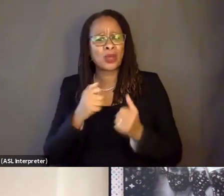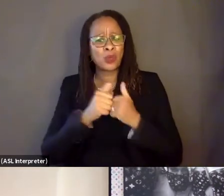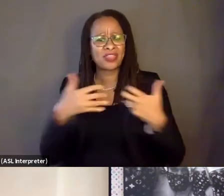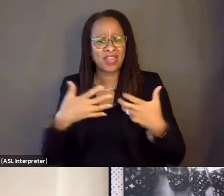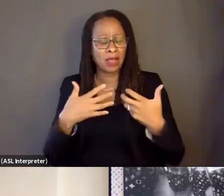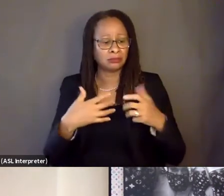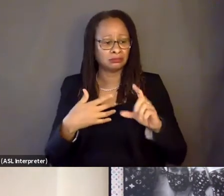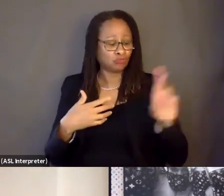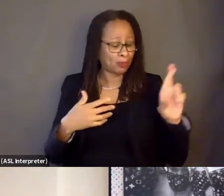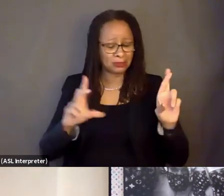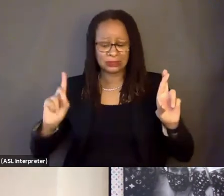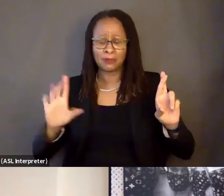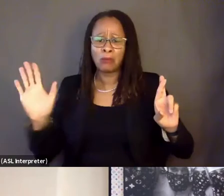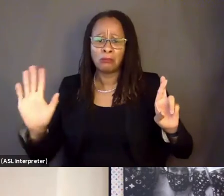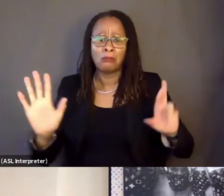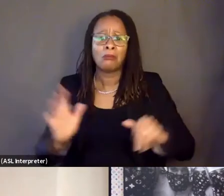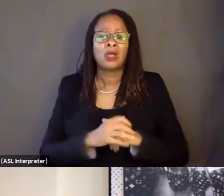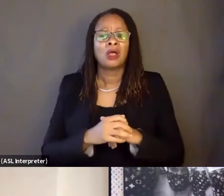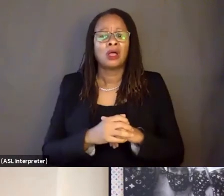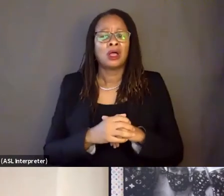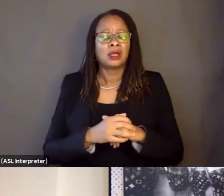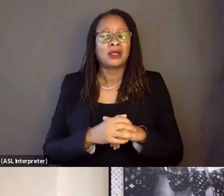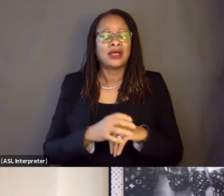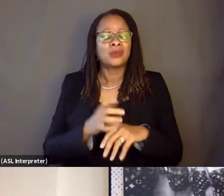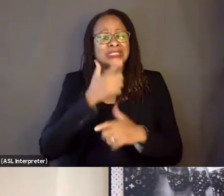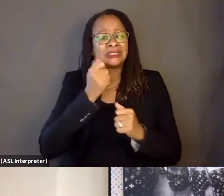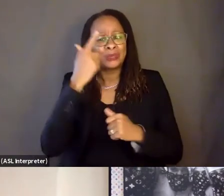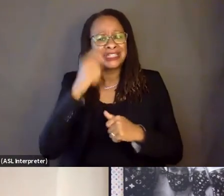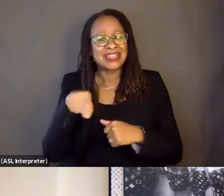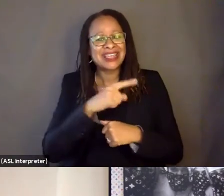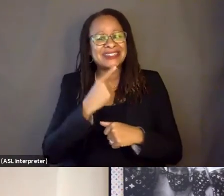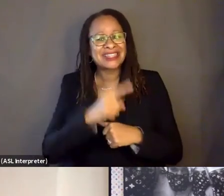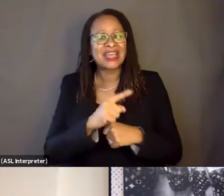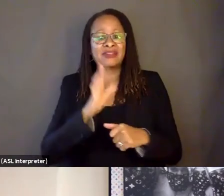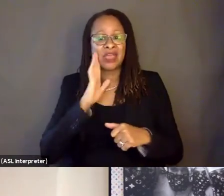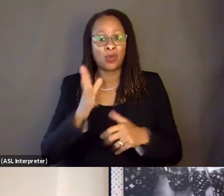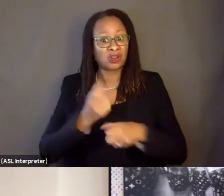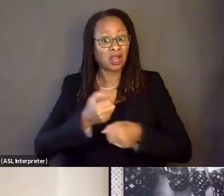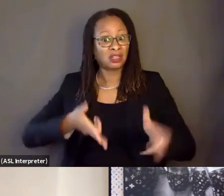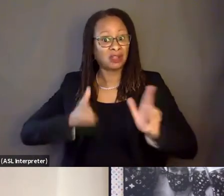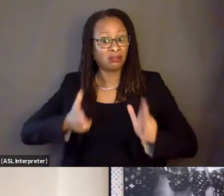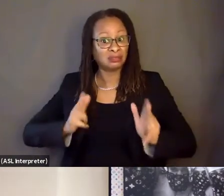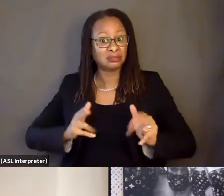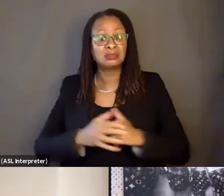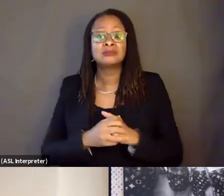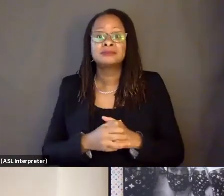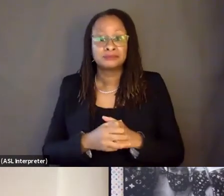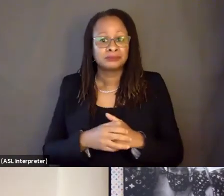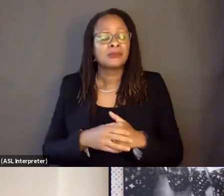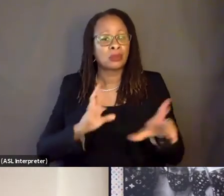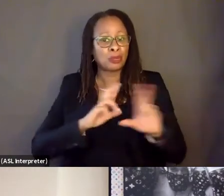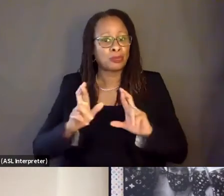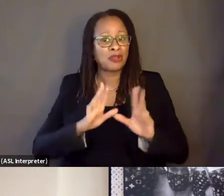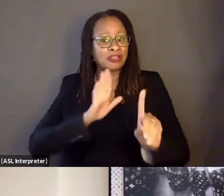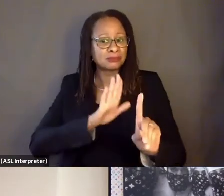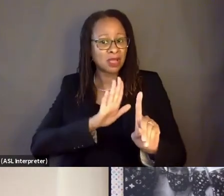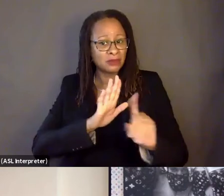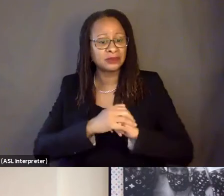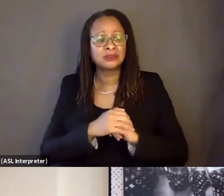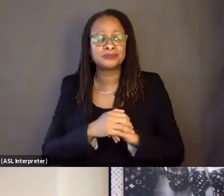it was interesting to me because they were saying that they are arming themselves, they are, you know, preparing themselves